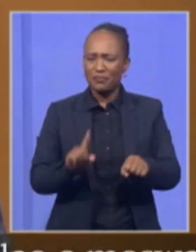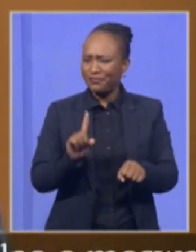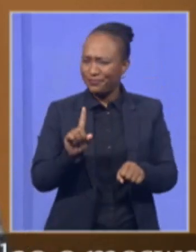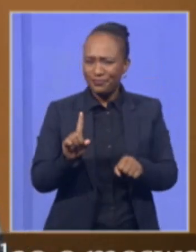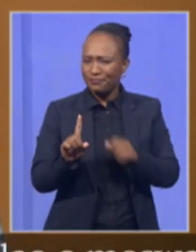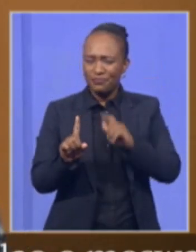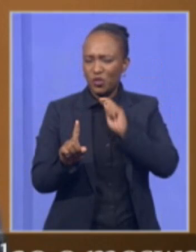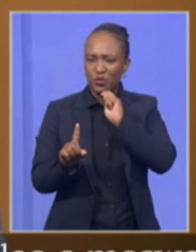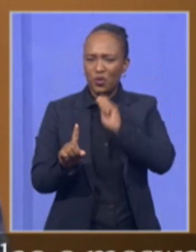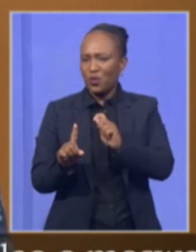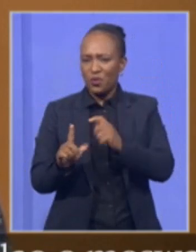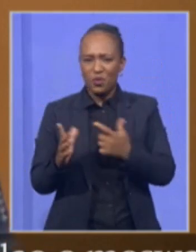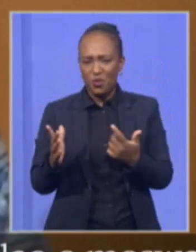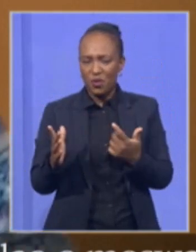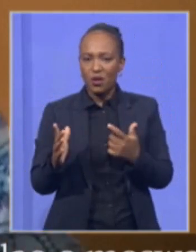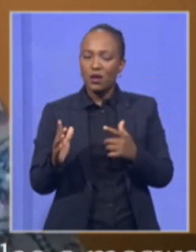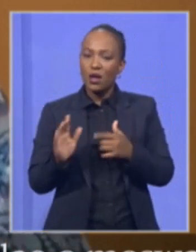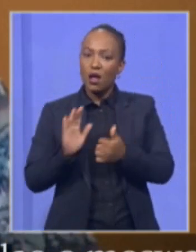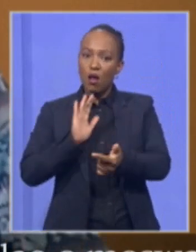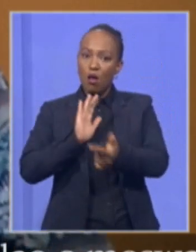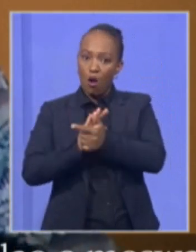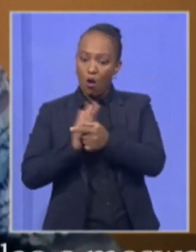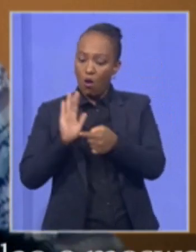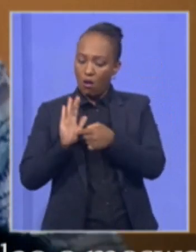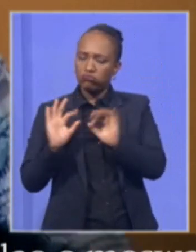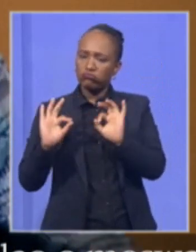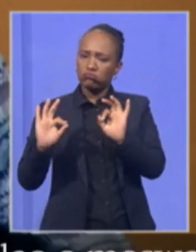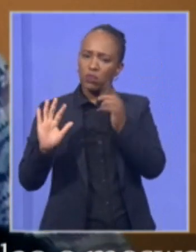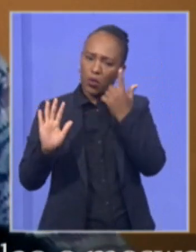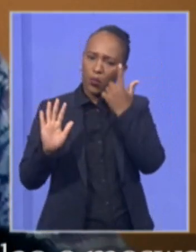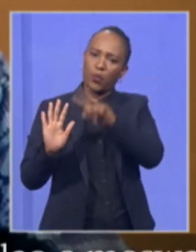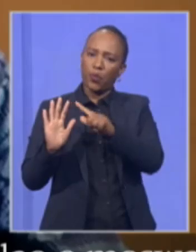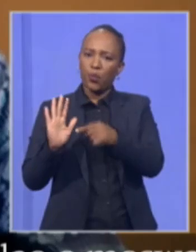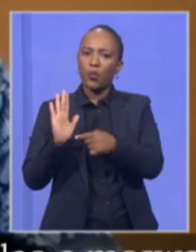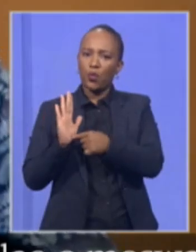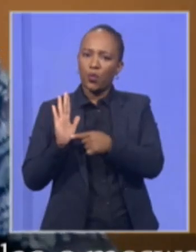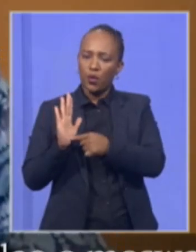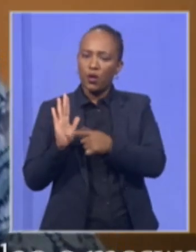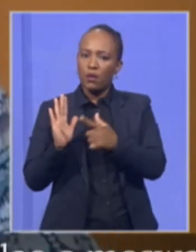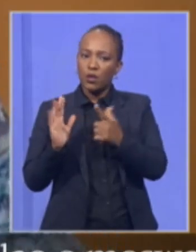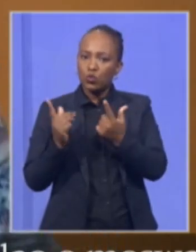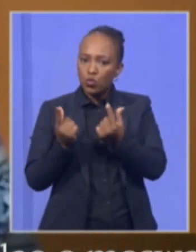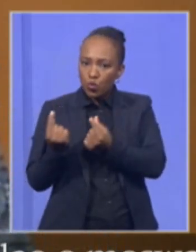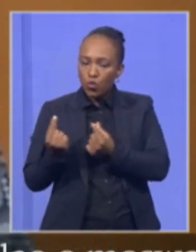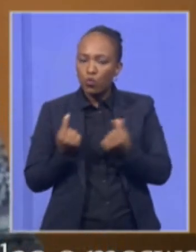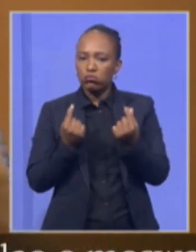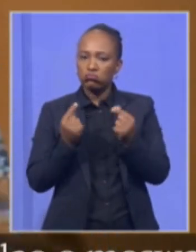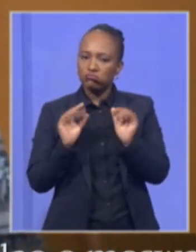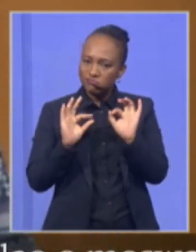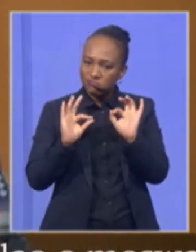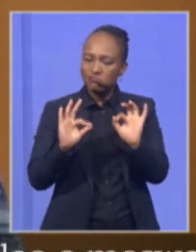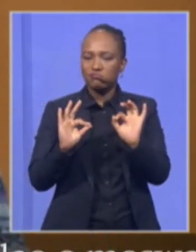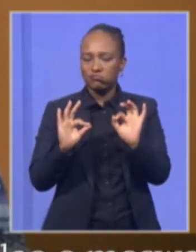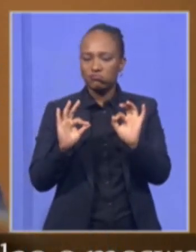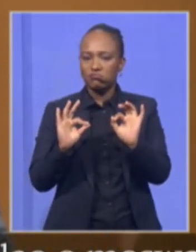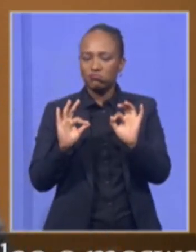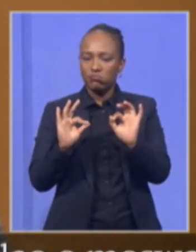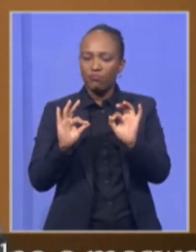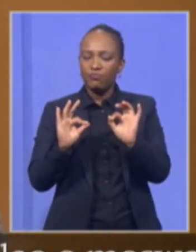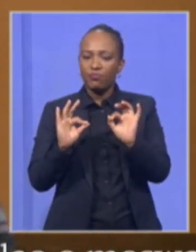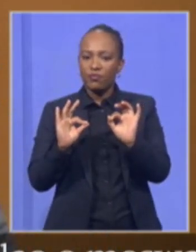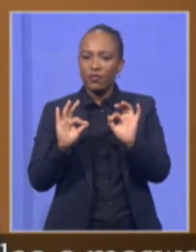law that is going to ensure that things are done properly, but that